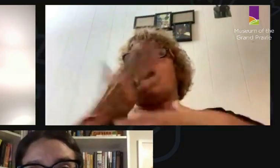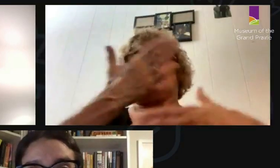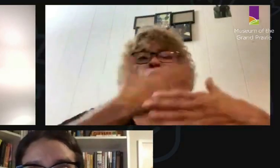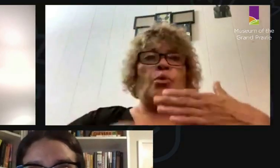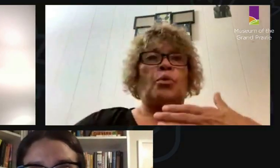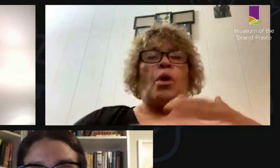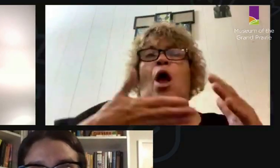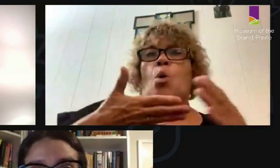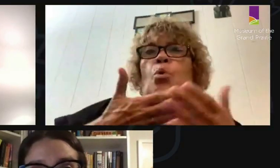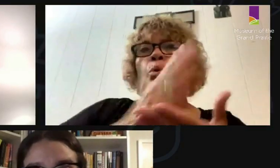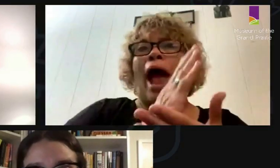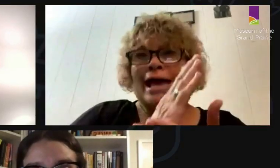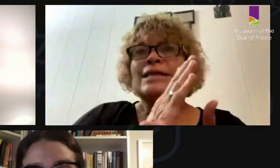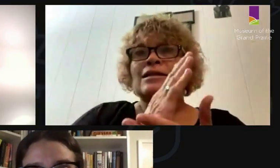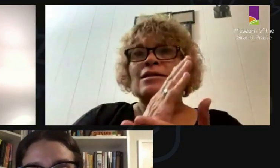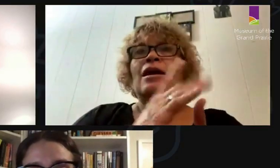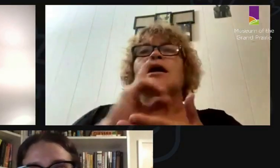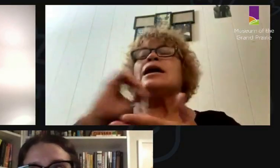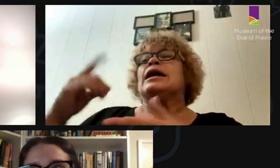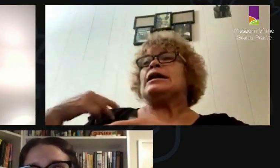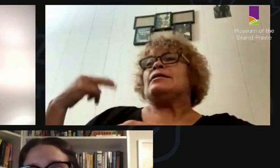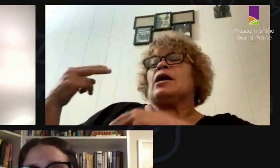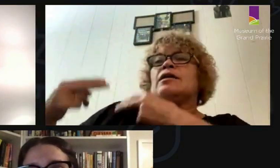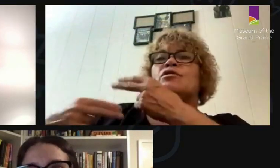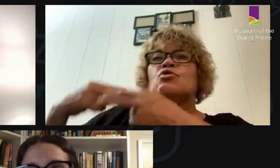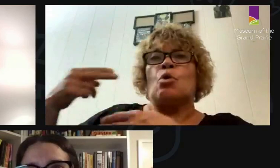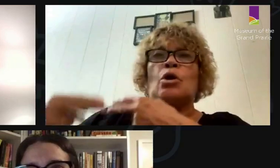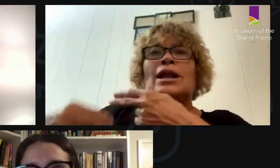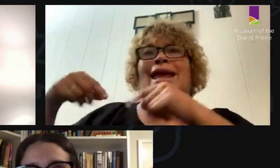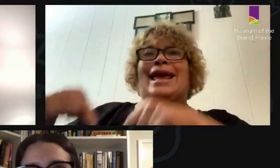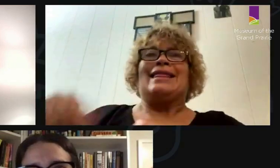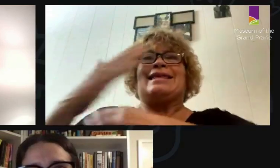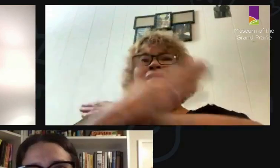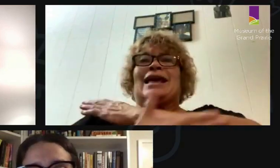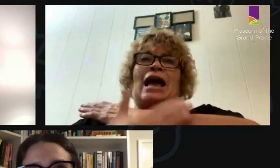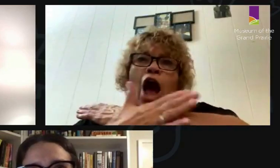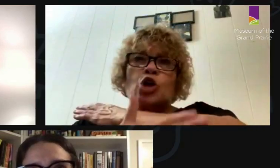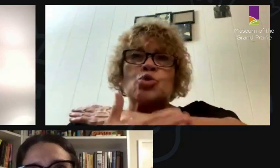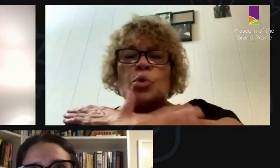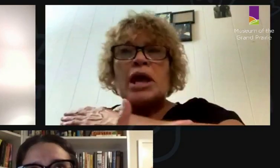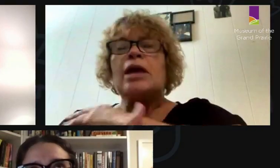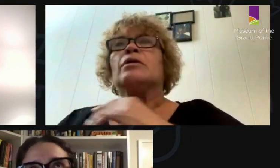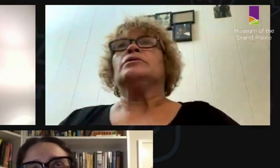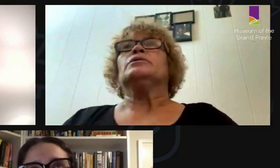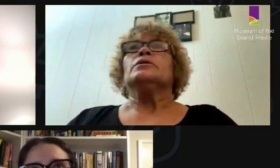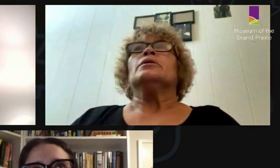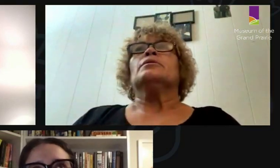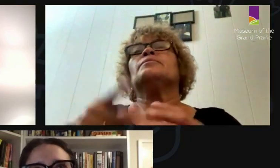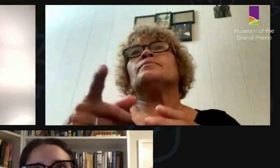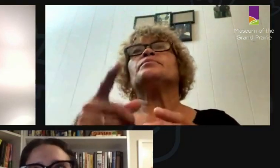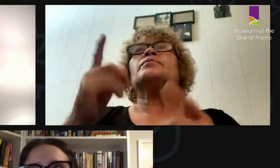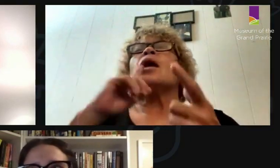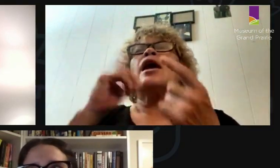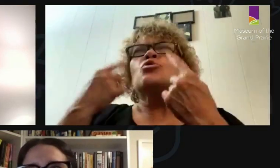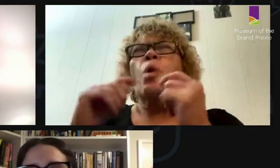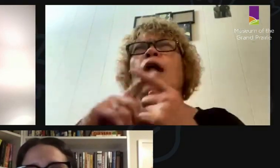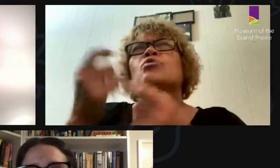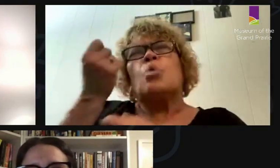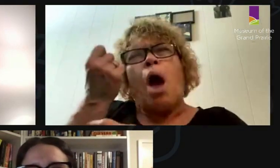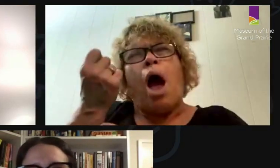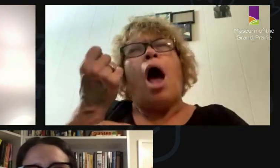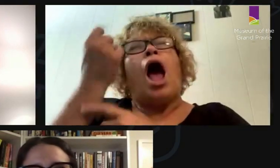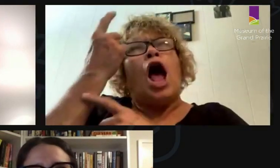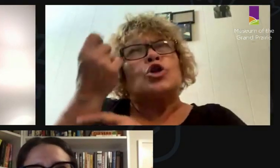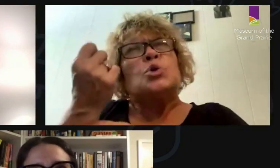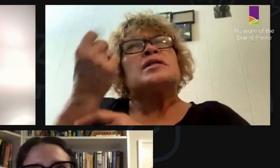reproductive rights abuses historically in the country. And, you know, understanding the